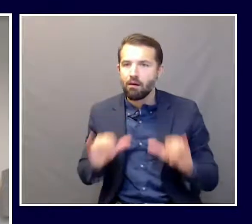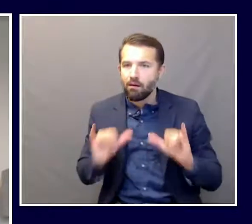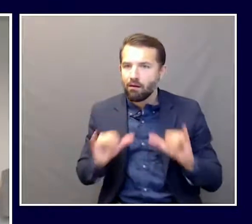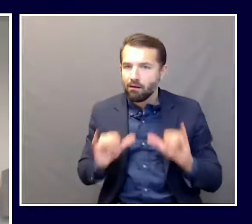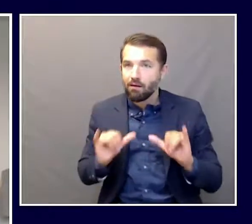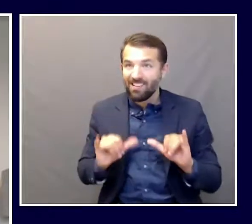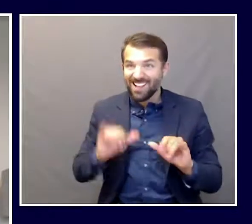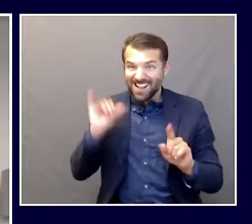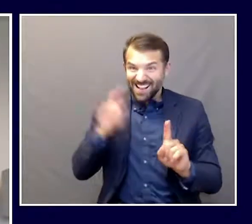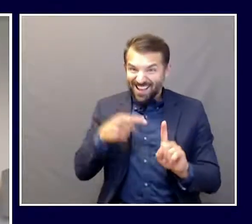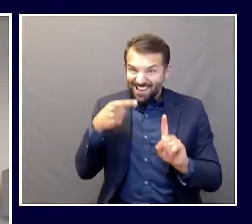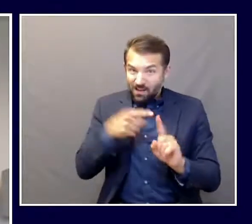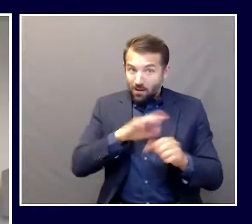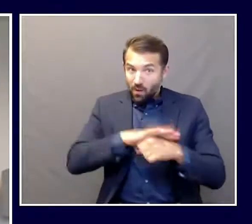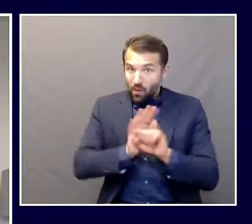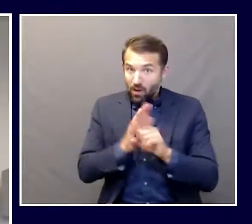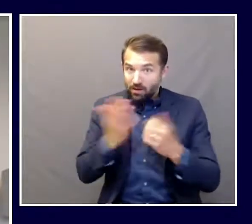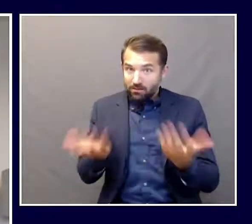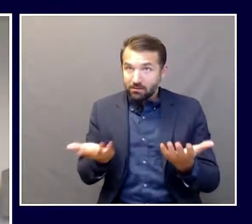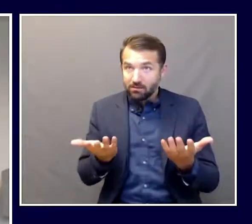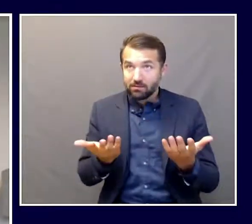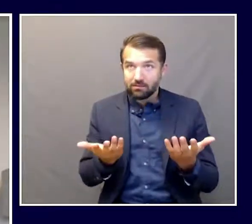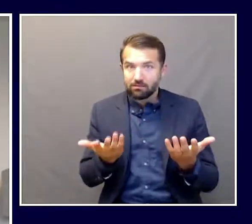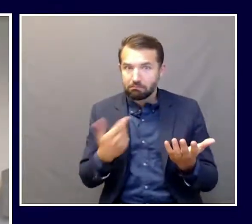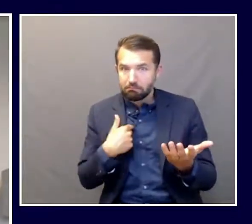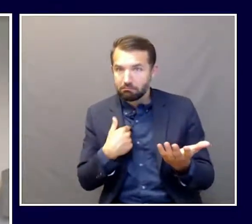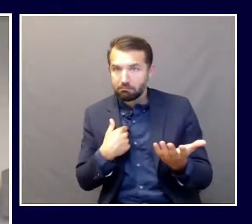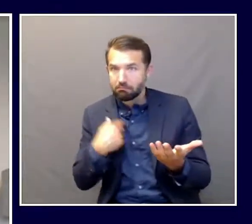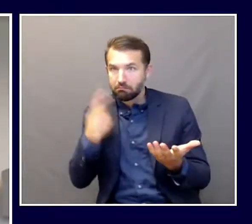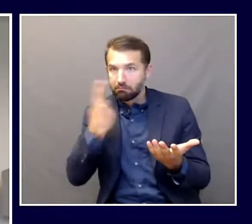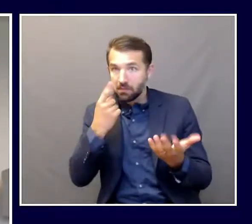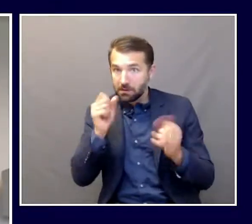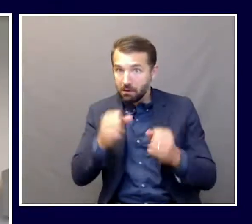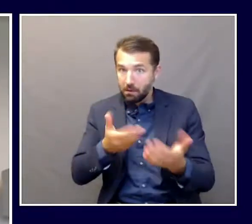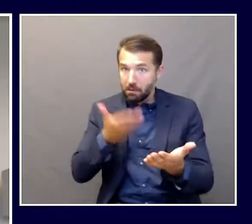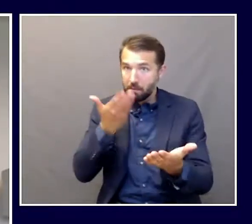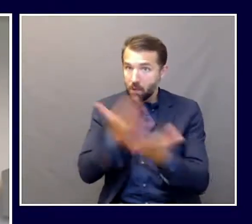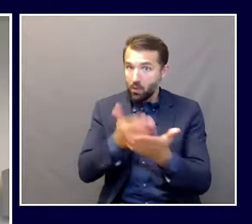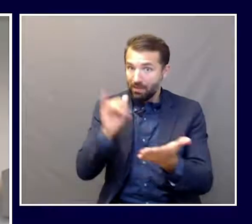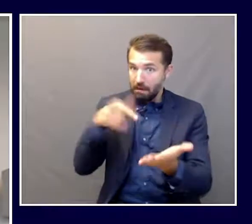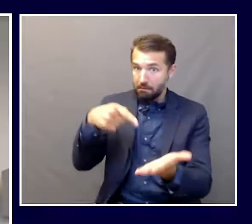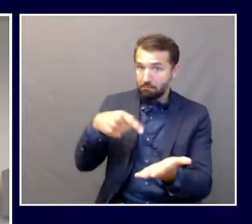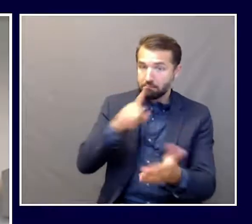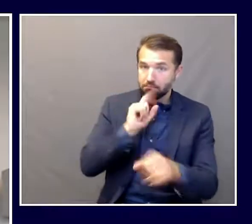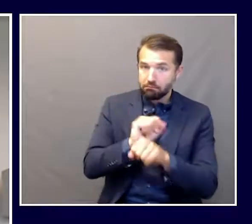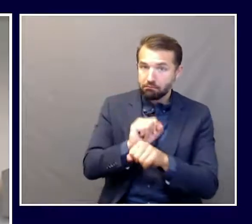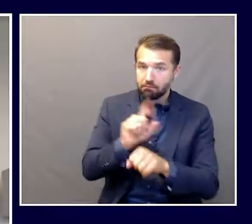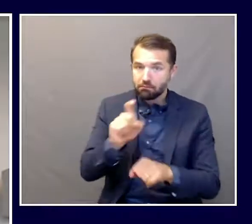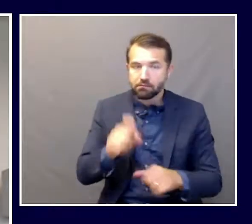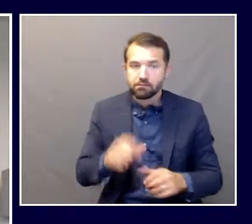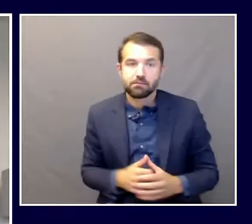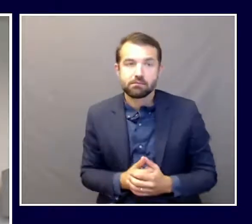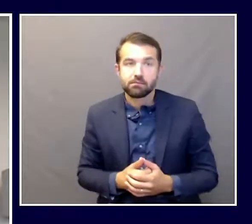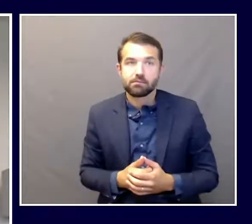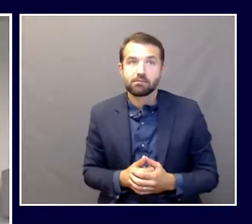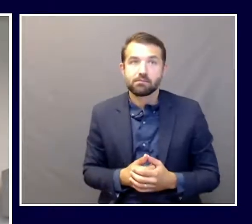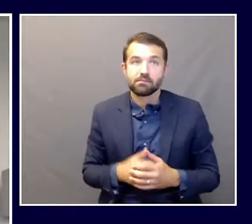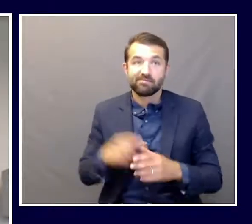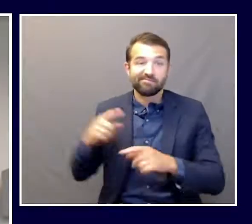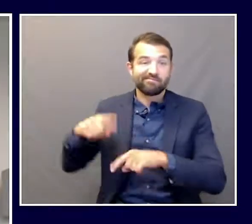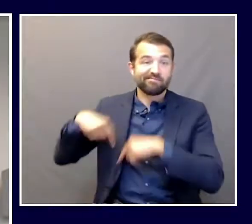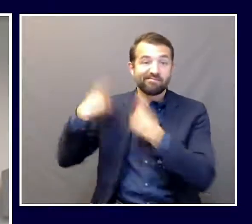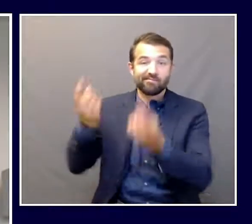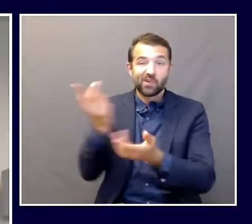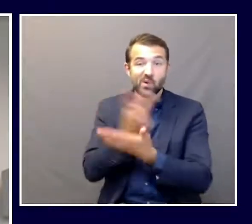the recent 2 weeks or so, there have been some new data that have come out looking at when COVID may have